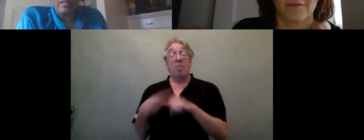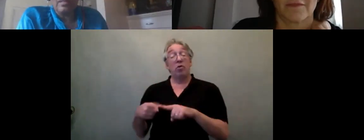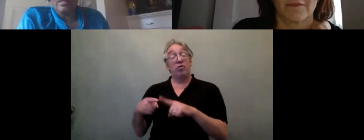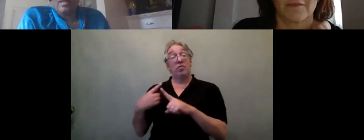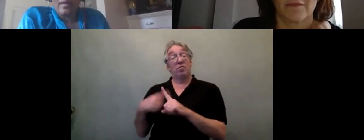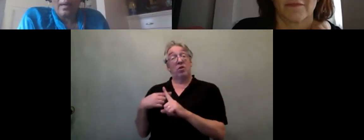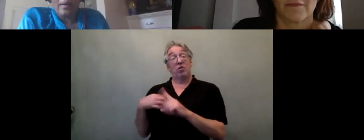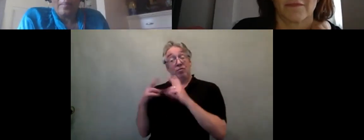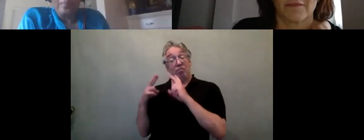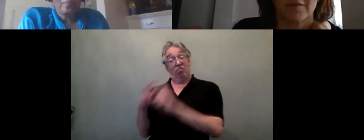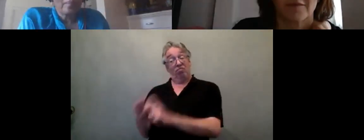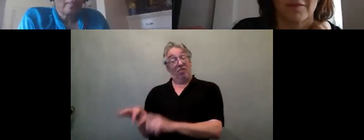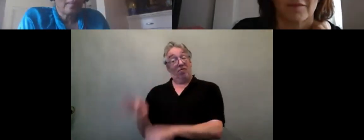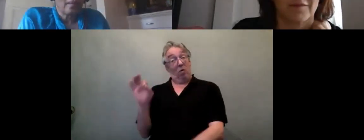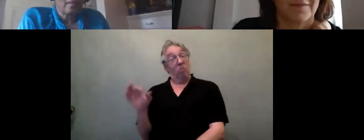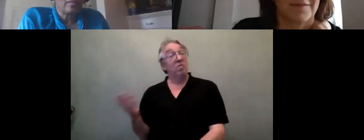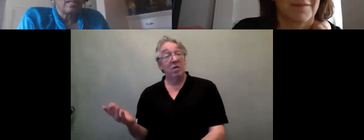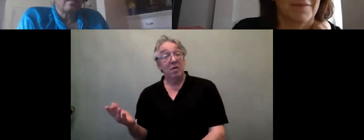not be